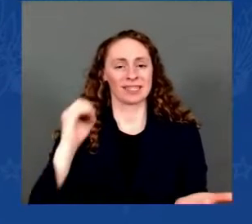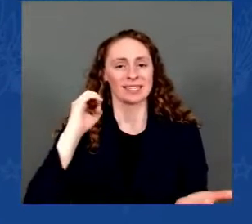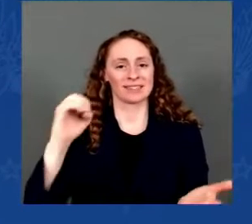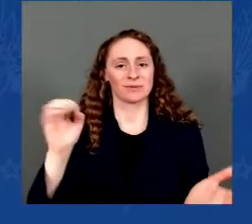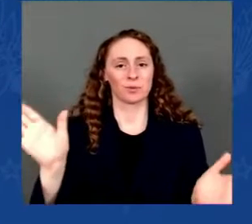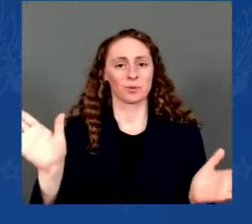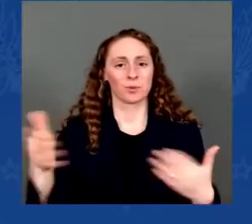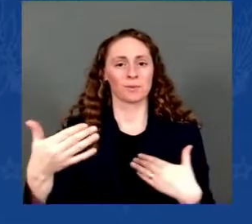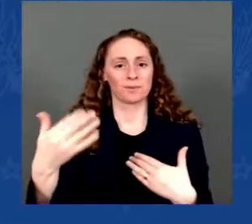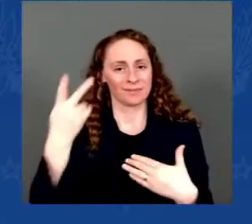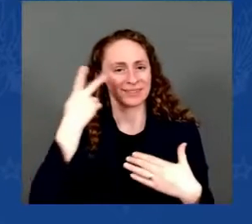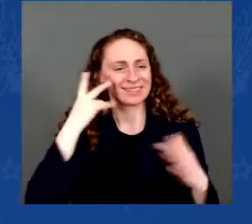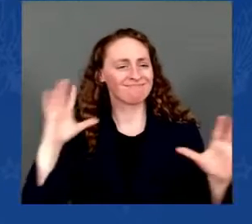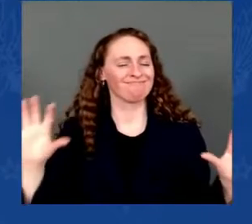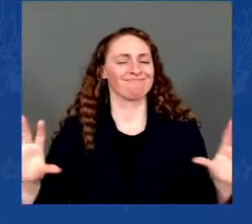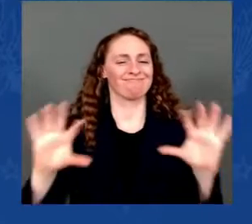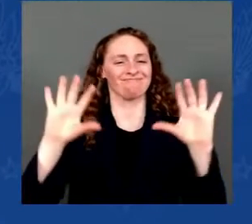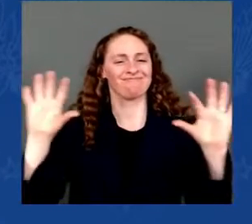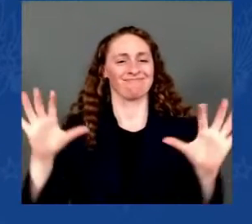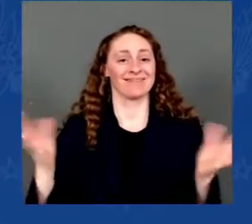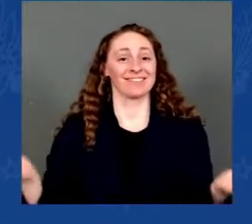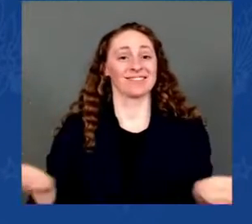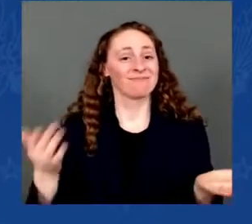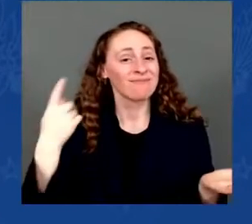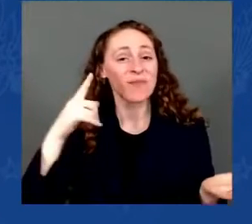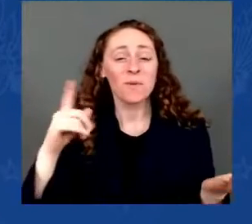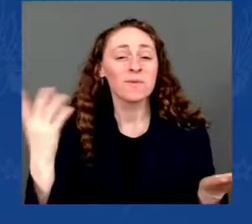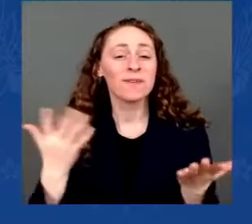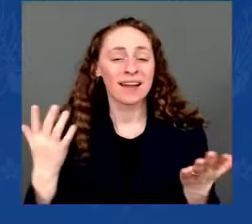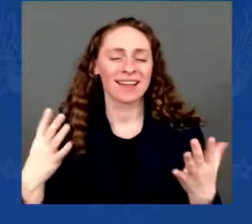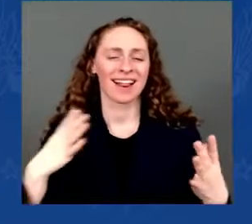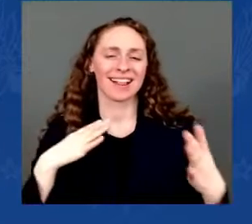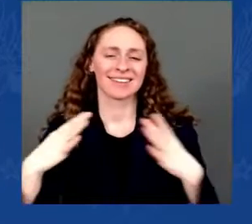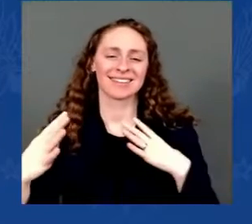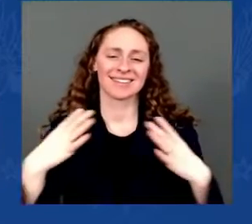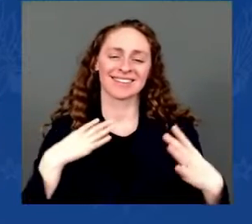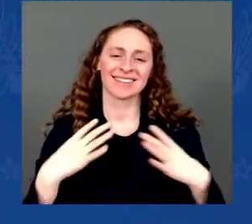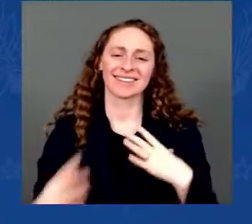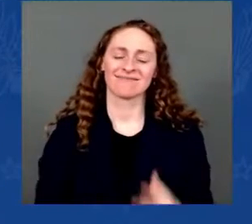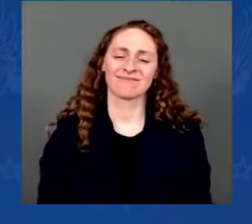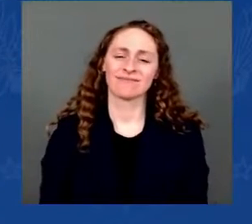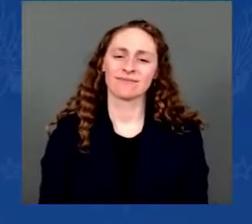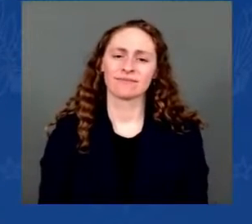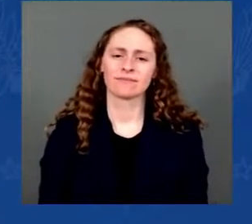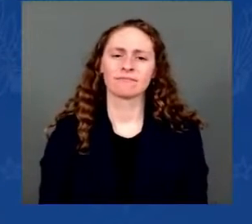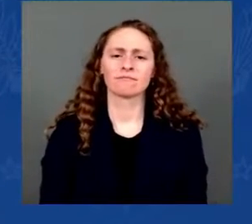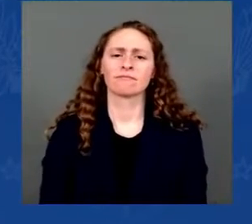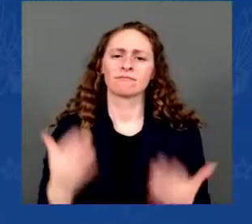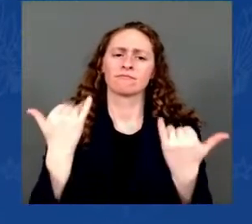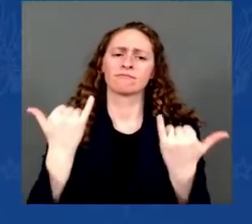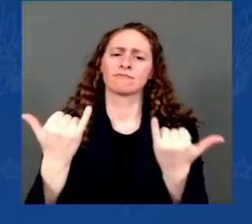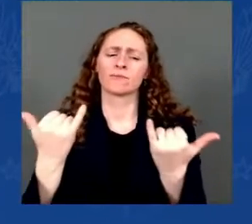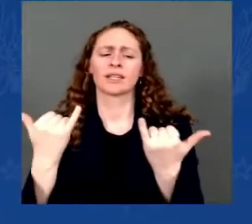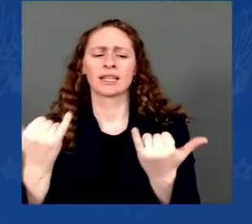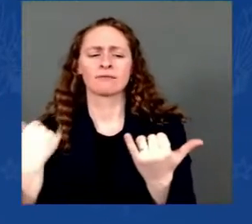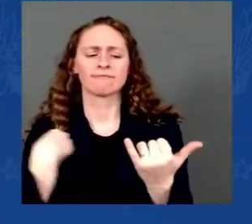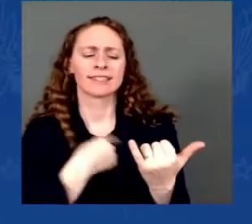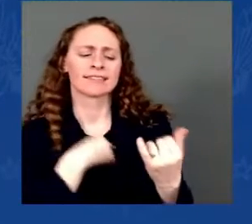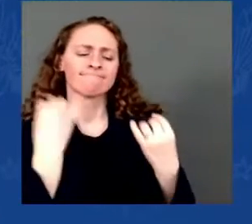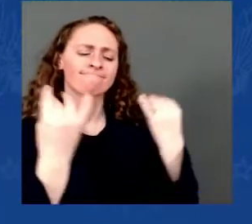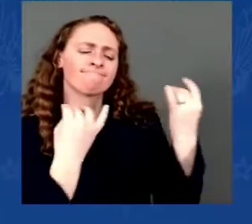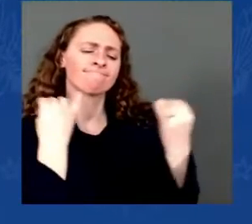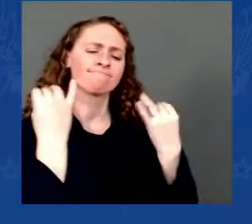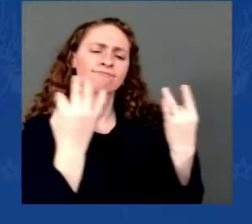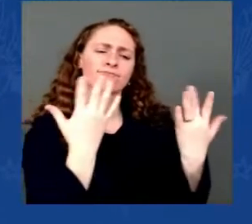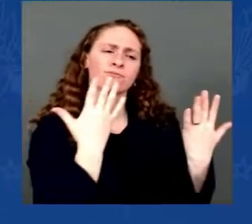and to celebrate the gift of gratitude. It's an appropriate backdrop for this ceremony, we believe,